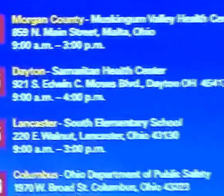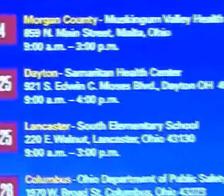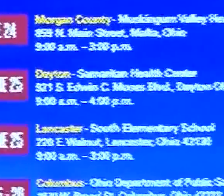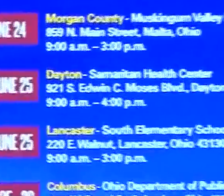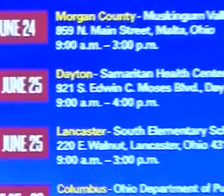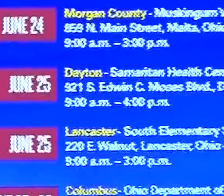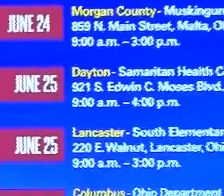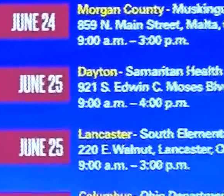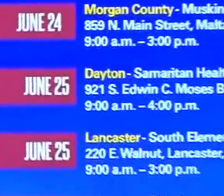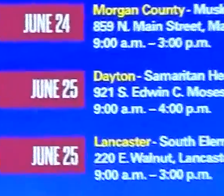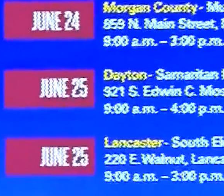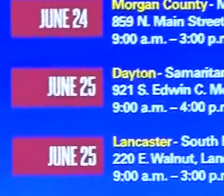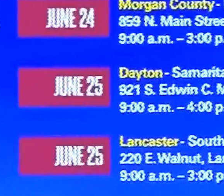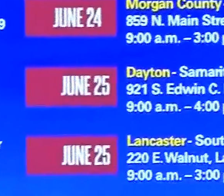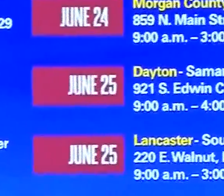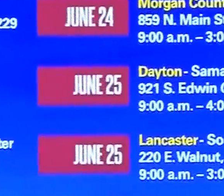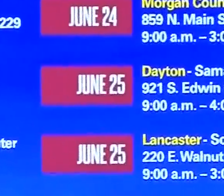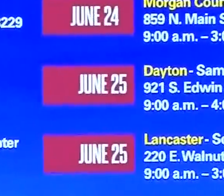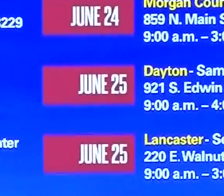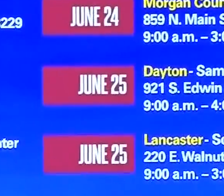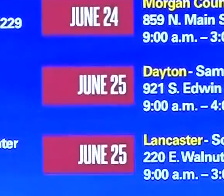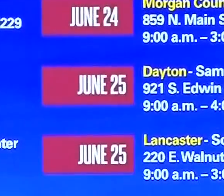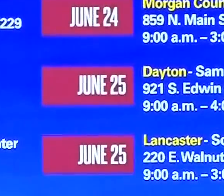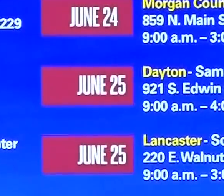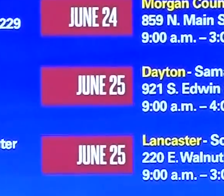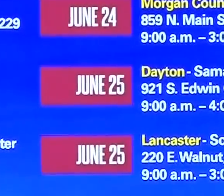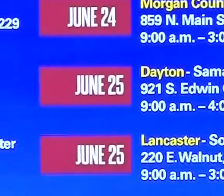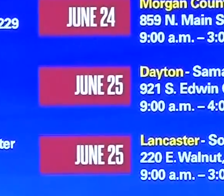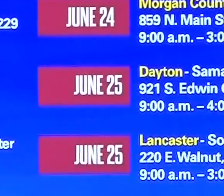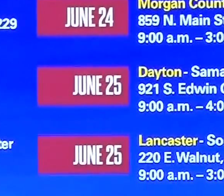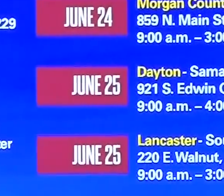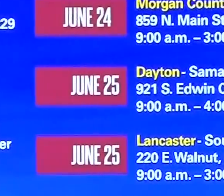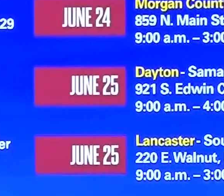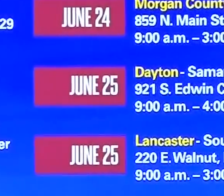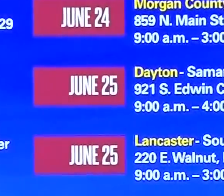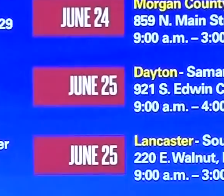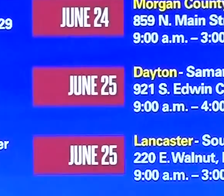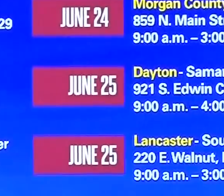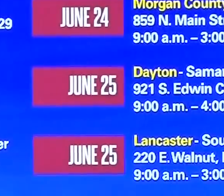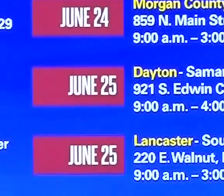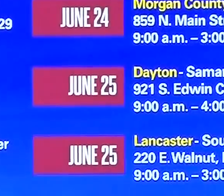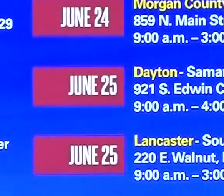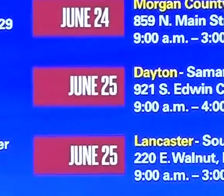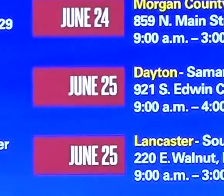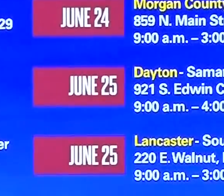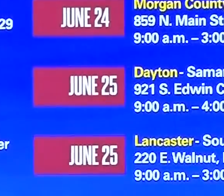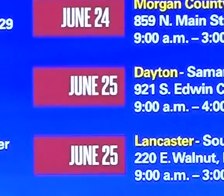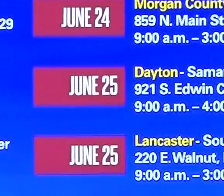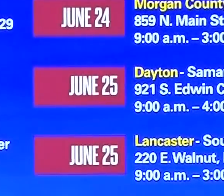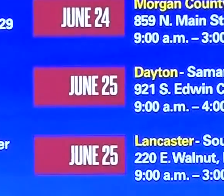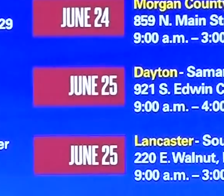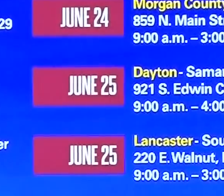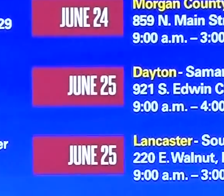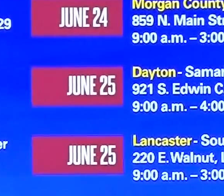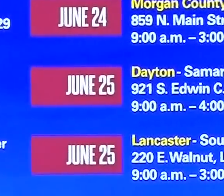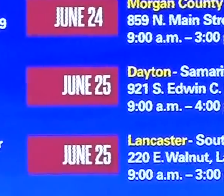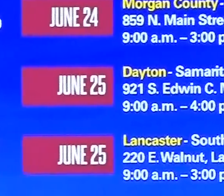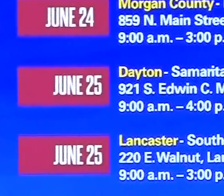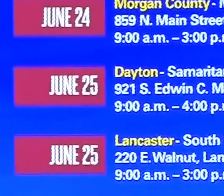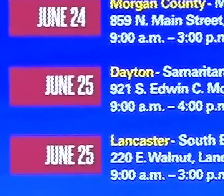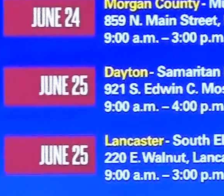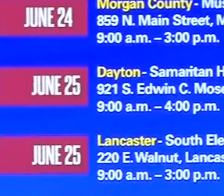out and get a test. And this will certainly help us as we get